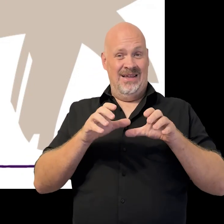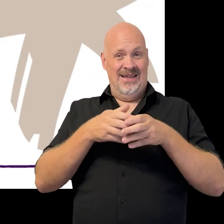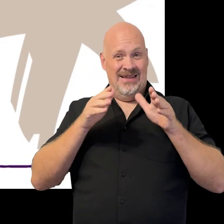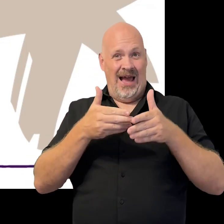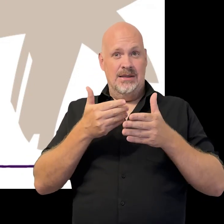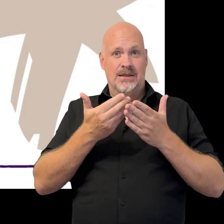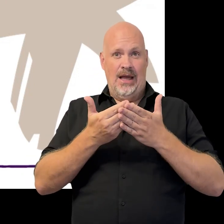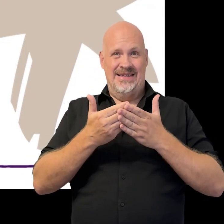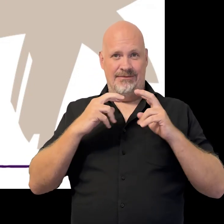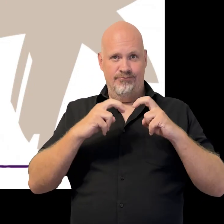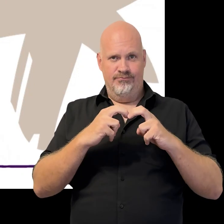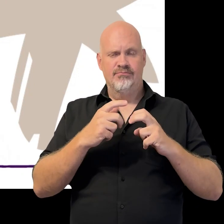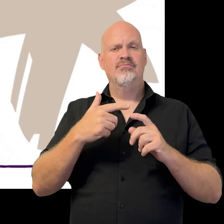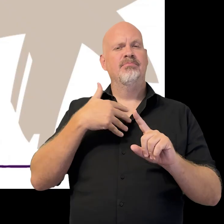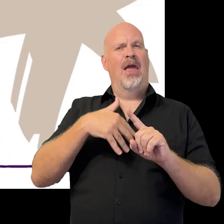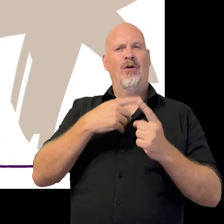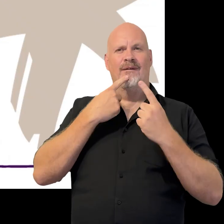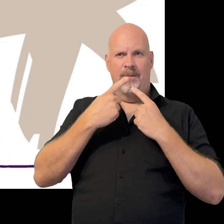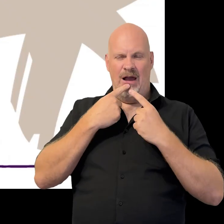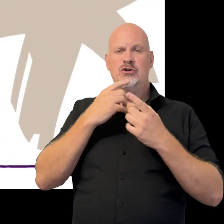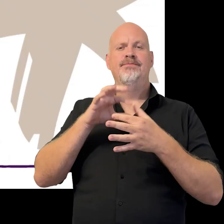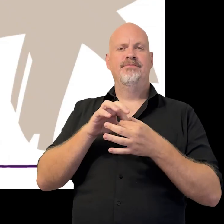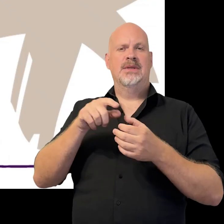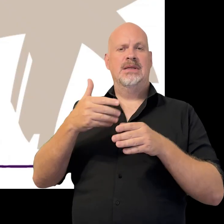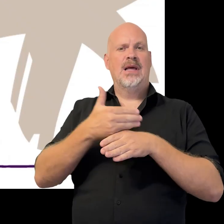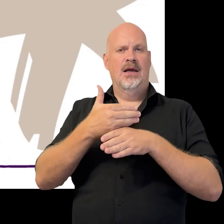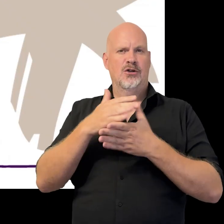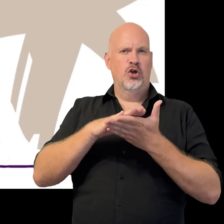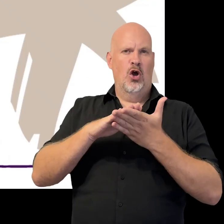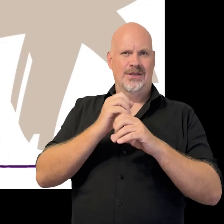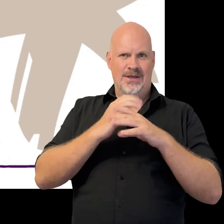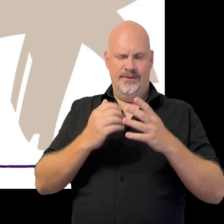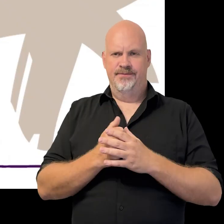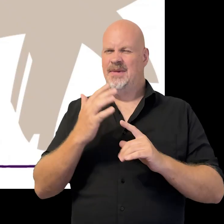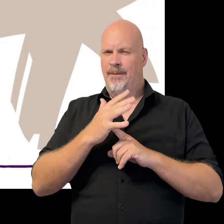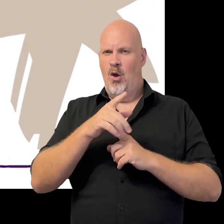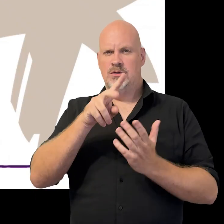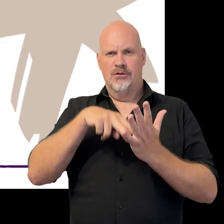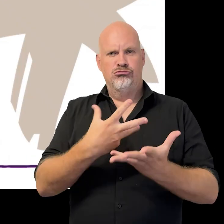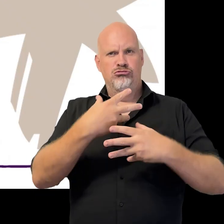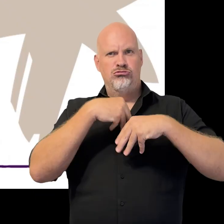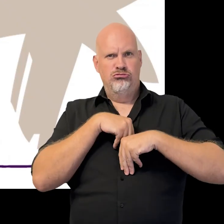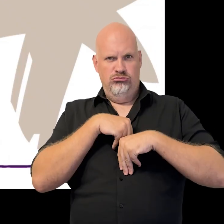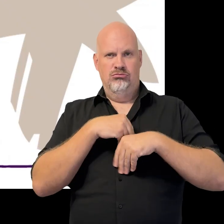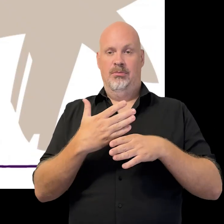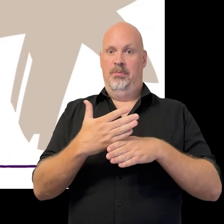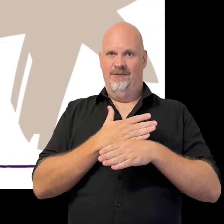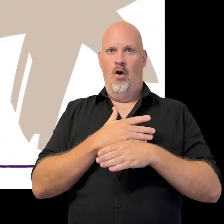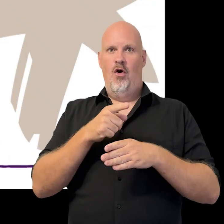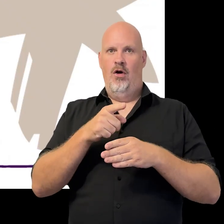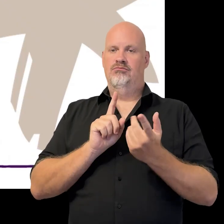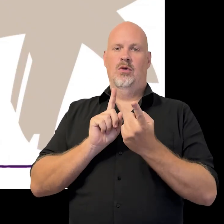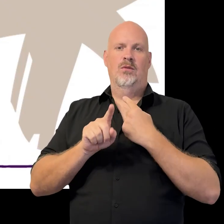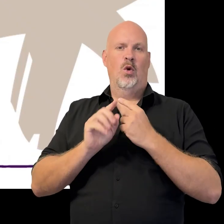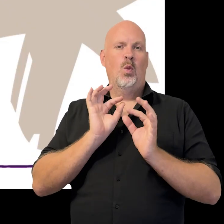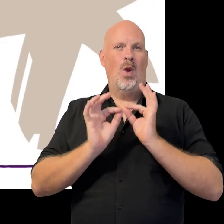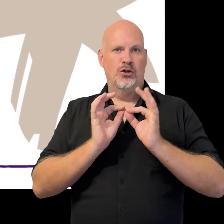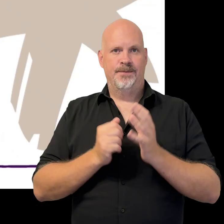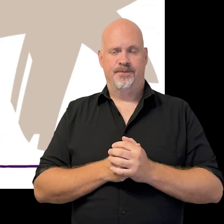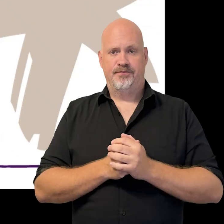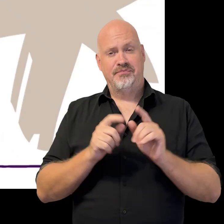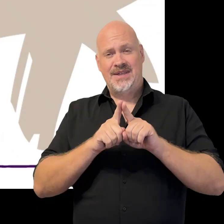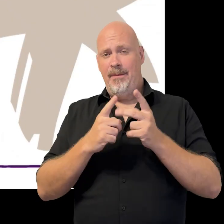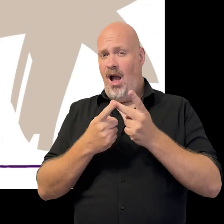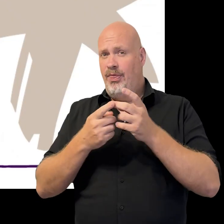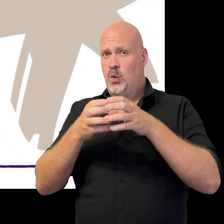solve problems, many of which can be complex. And when you're looking to give gravitas to those solutions, to